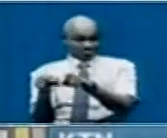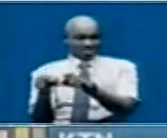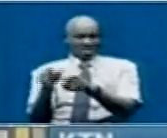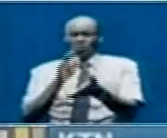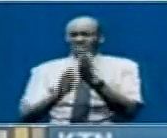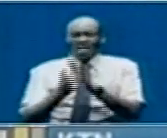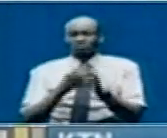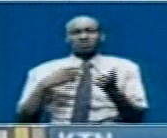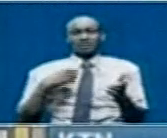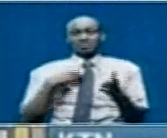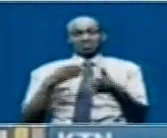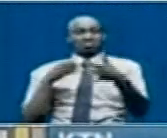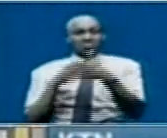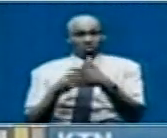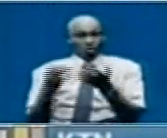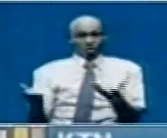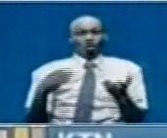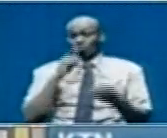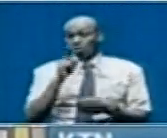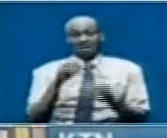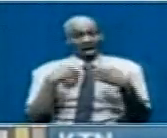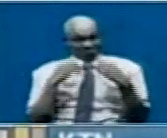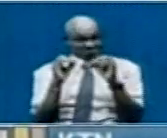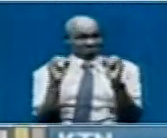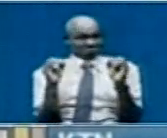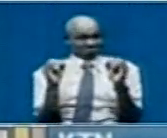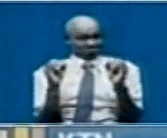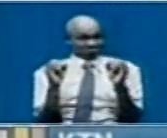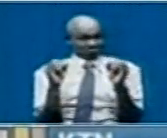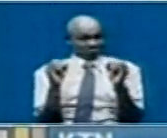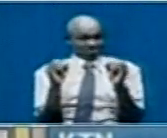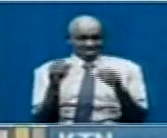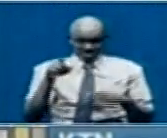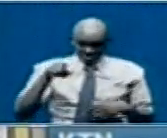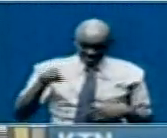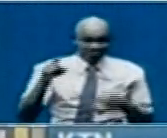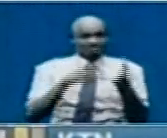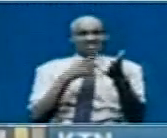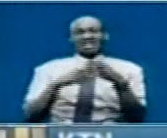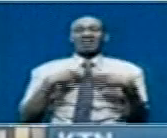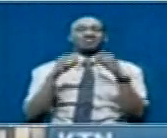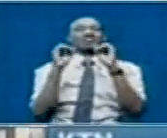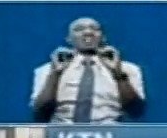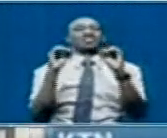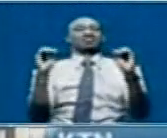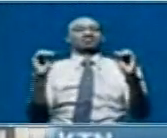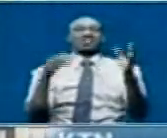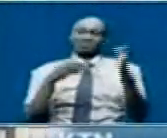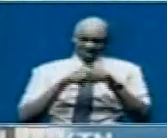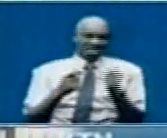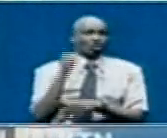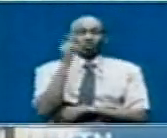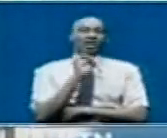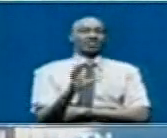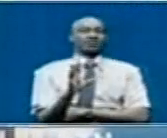without any caution, without any warning, they are not guilty of any offense. If